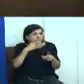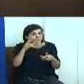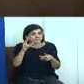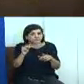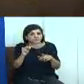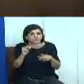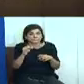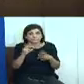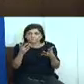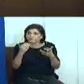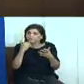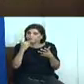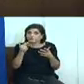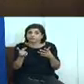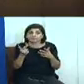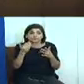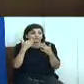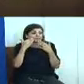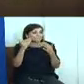I want to say thank you.